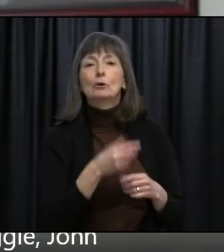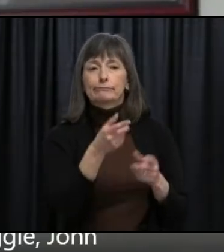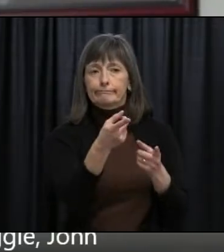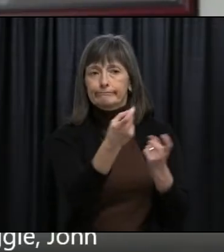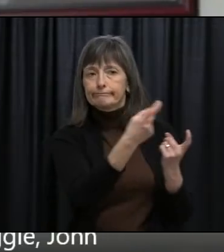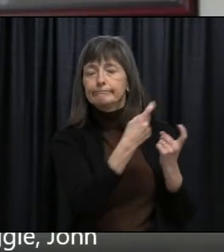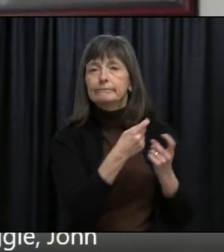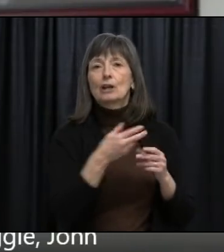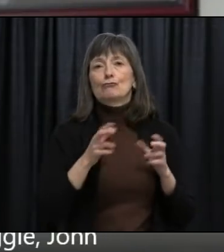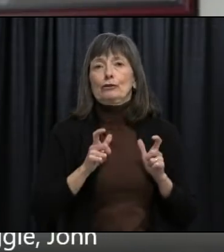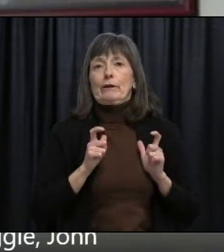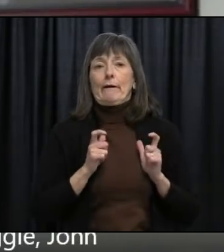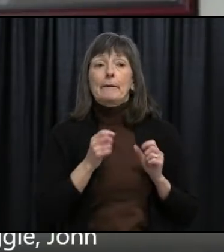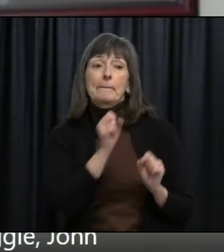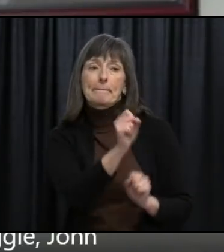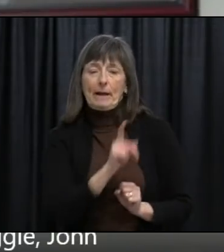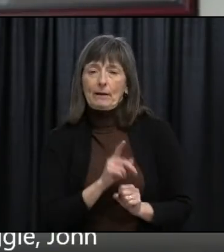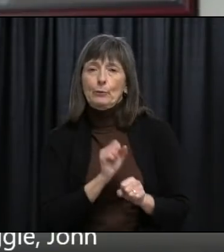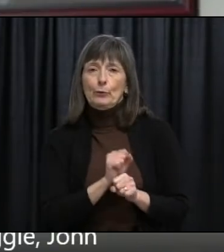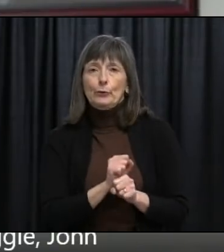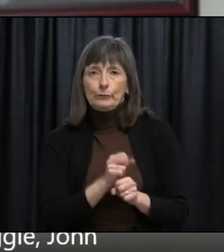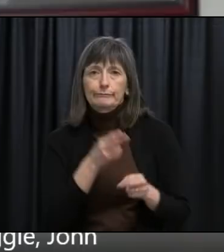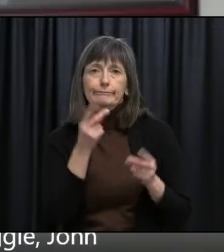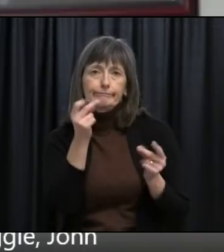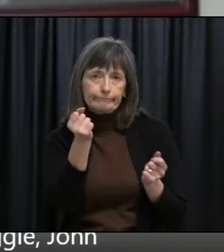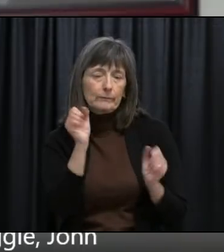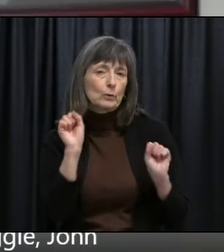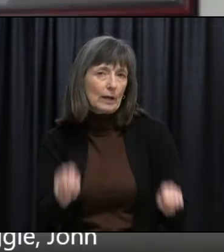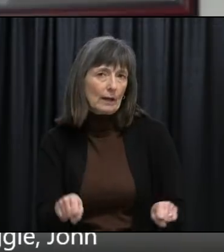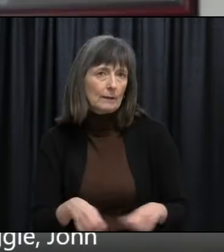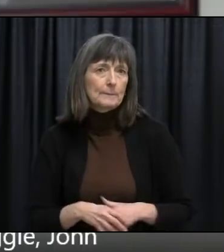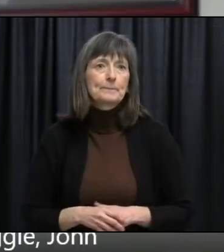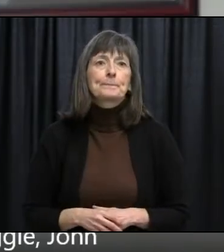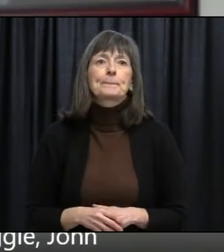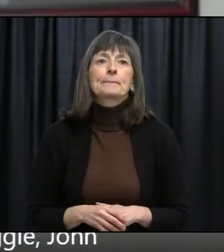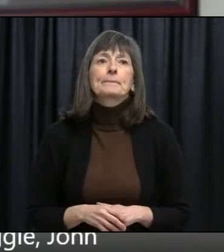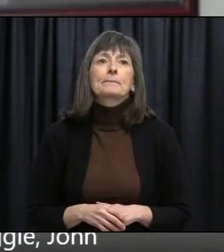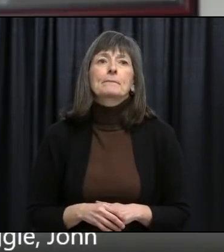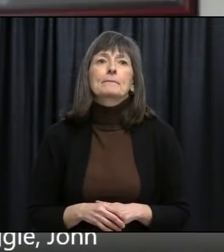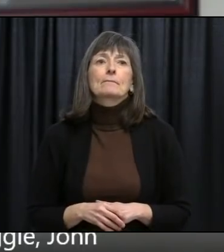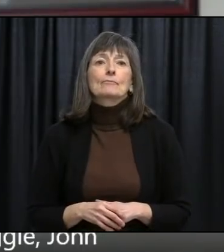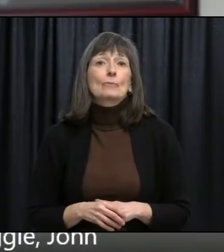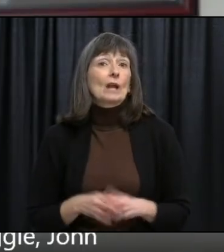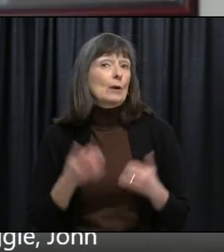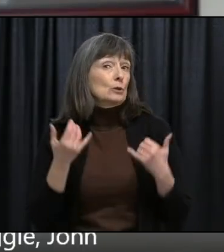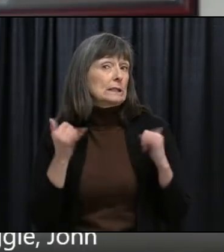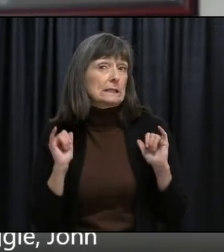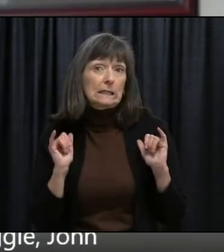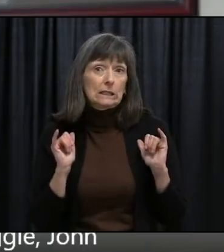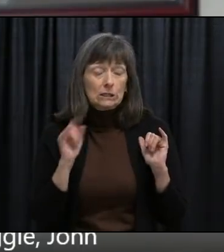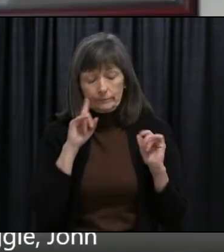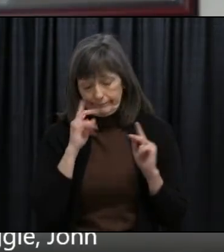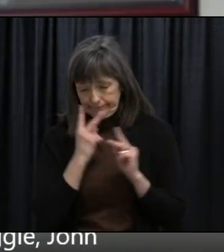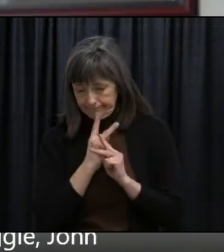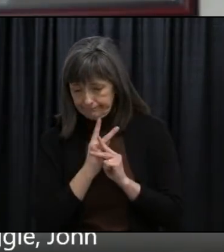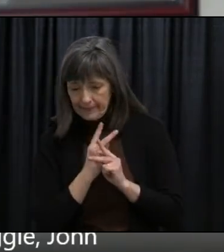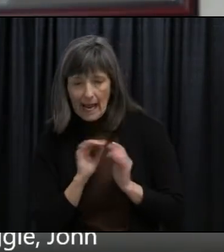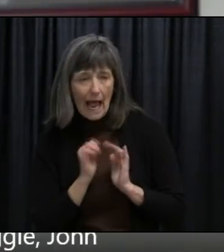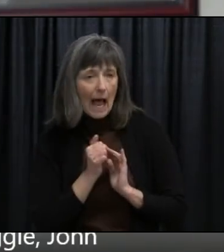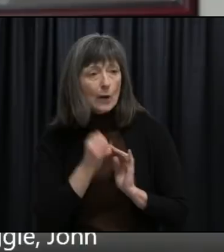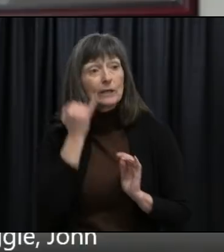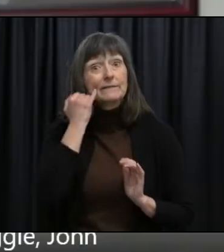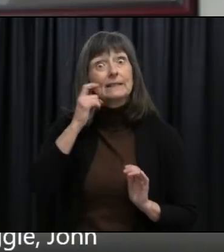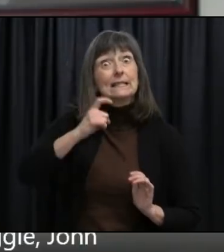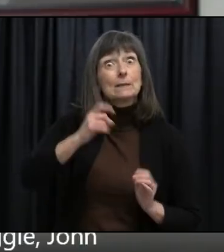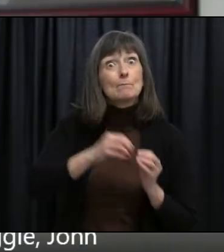have some contingency plans, and we continue to look at ways to expand that pool. But